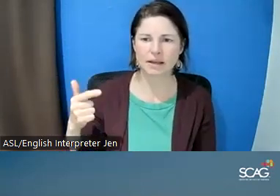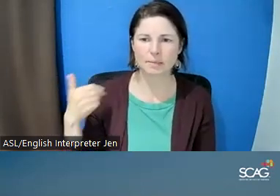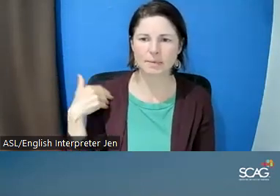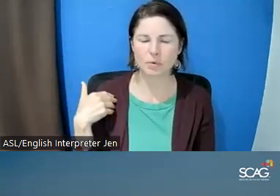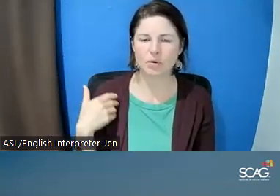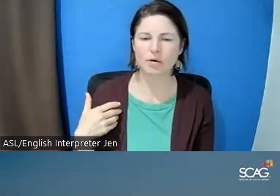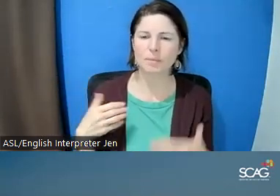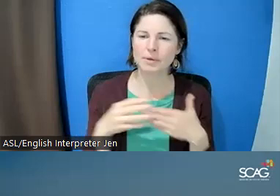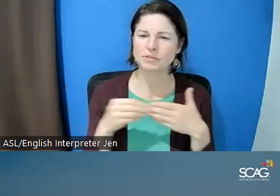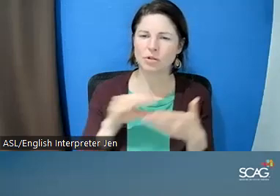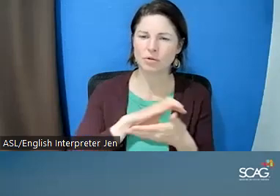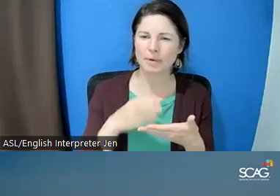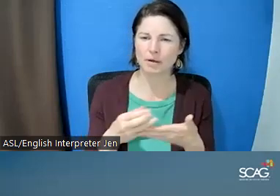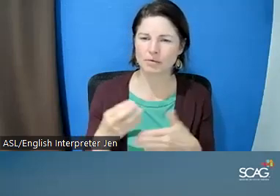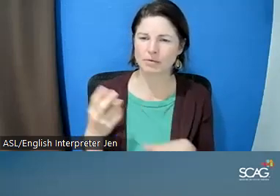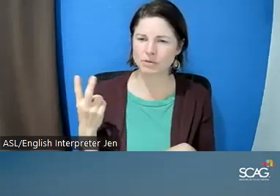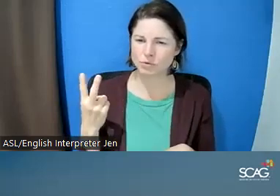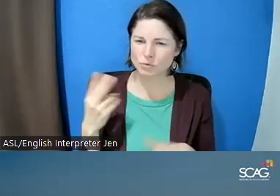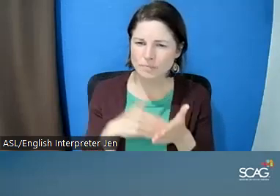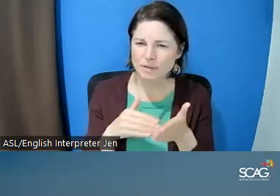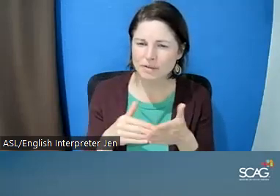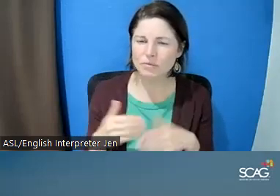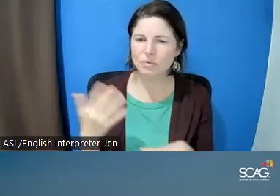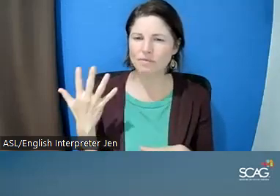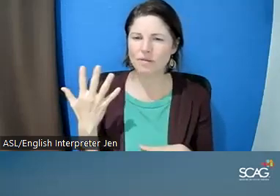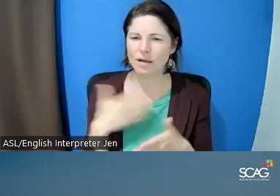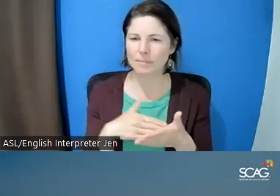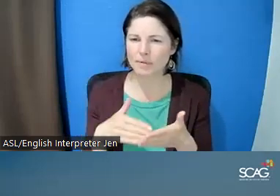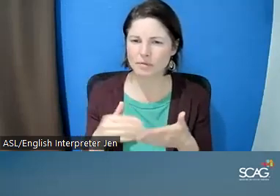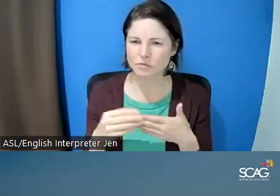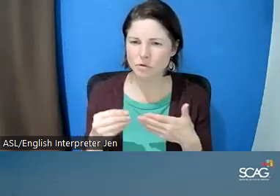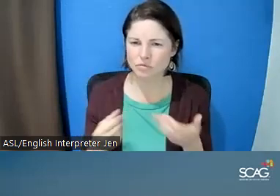amount. Is it 2 million or 5 million this time?